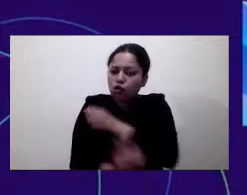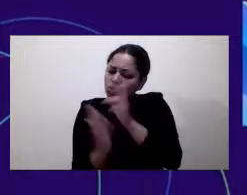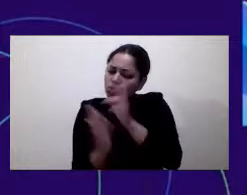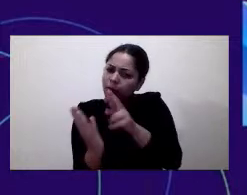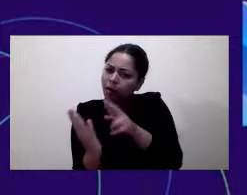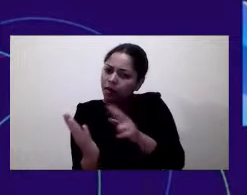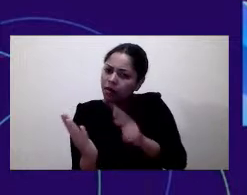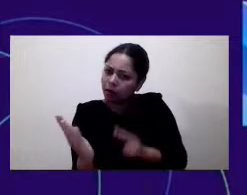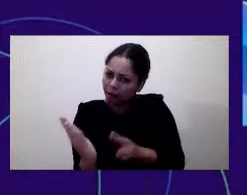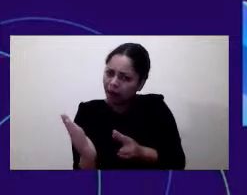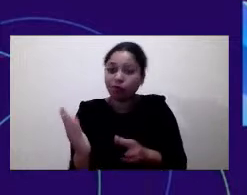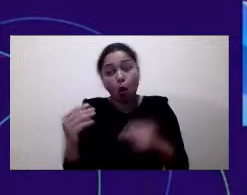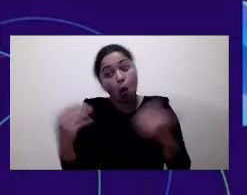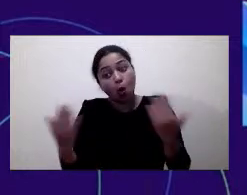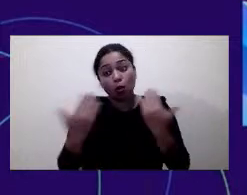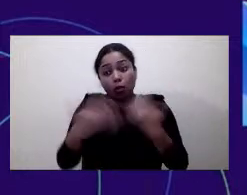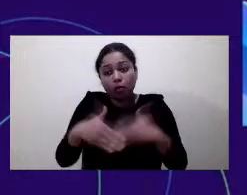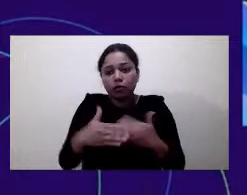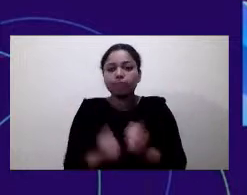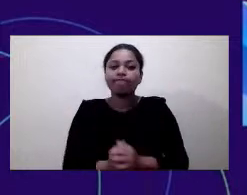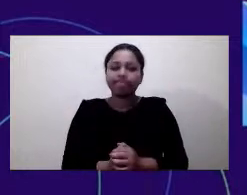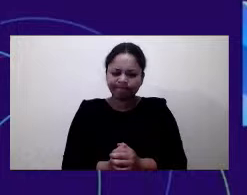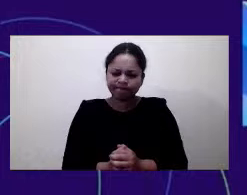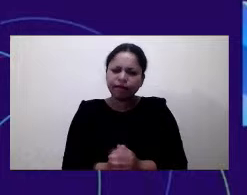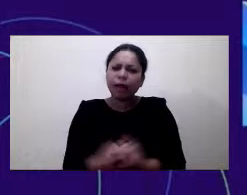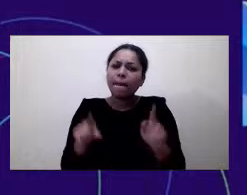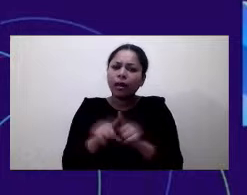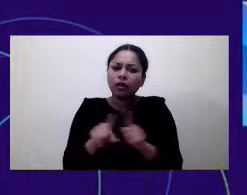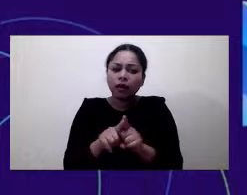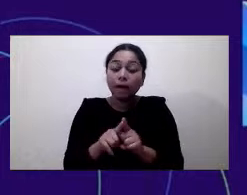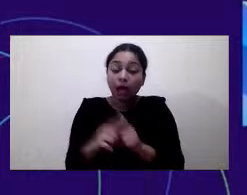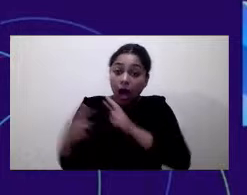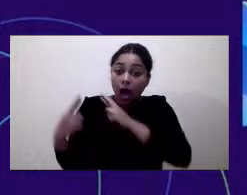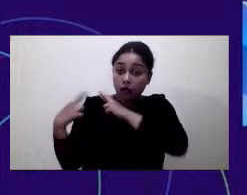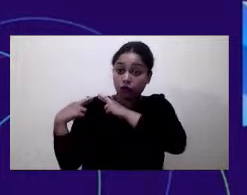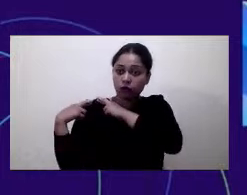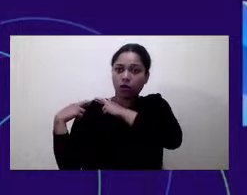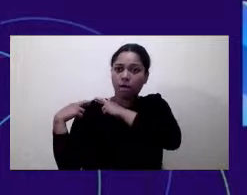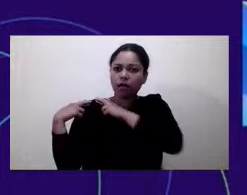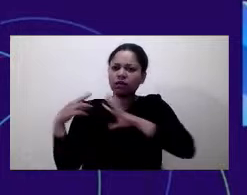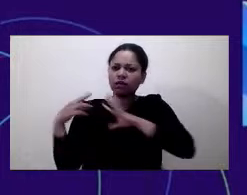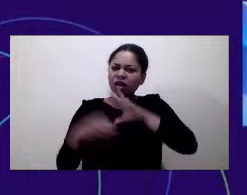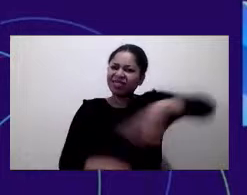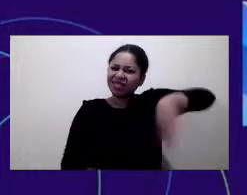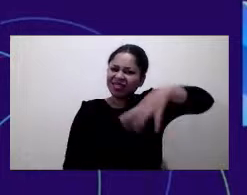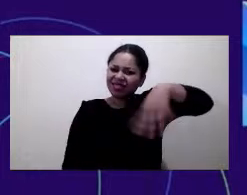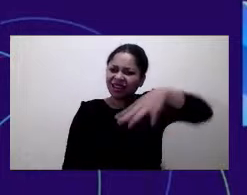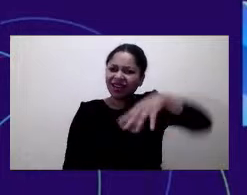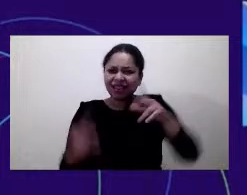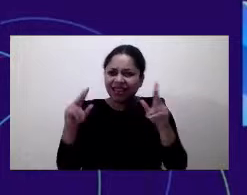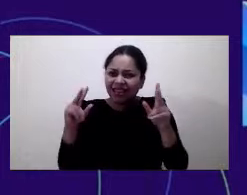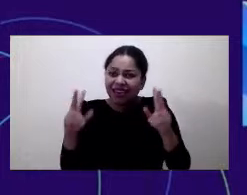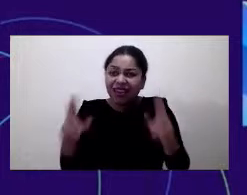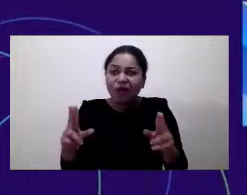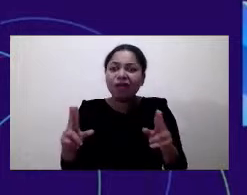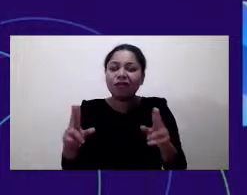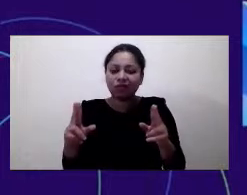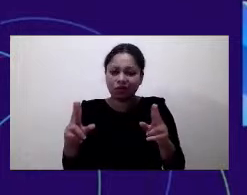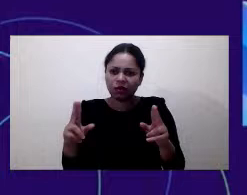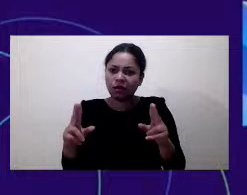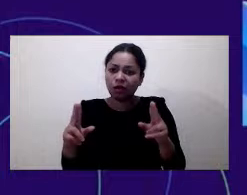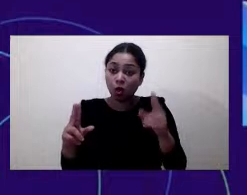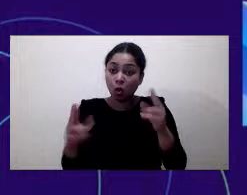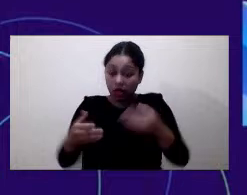And are the skills developed in class the same skills being assessed in the test or